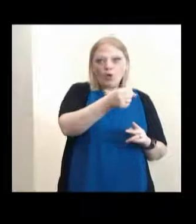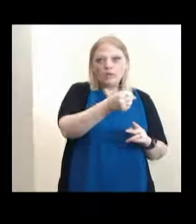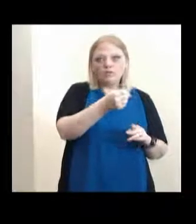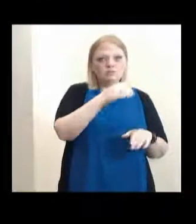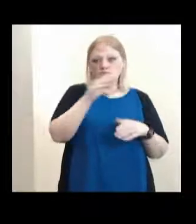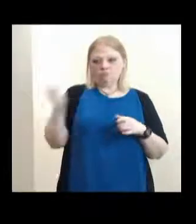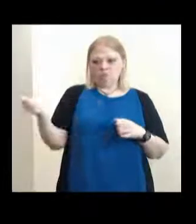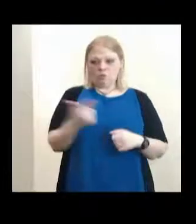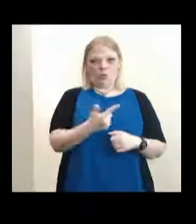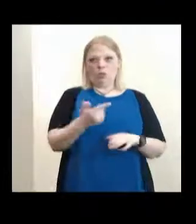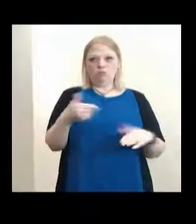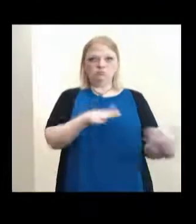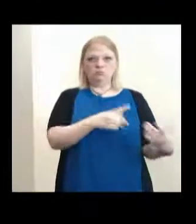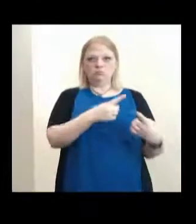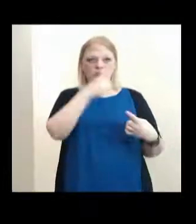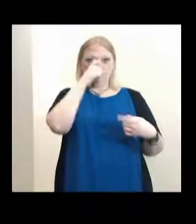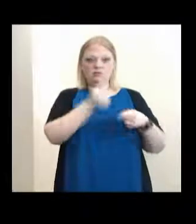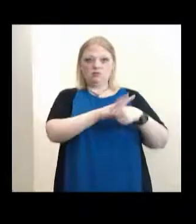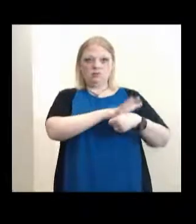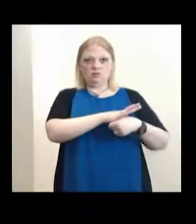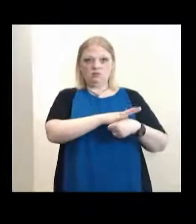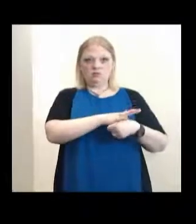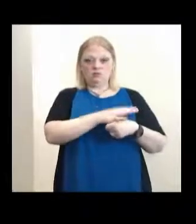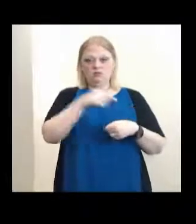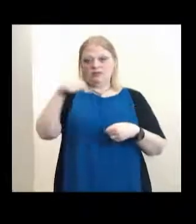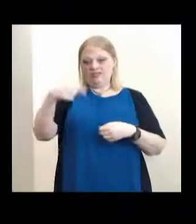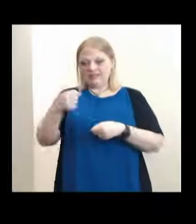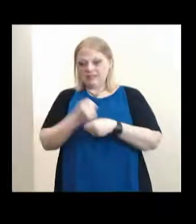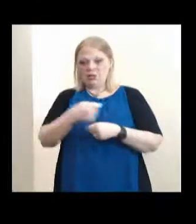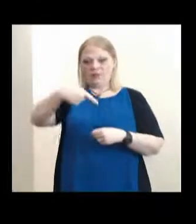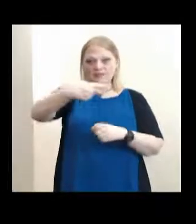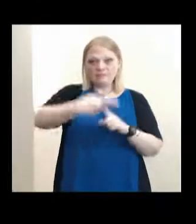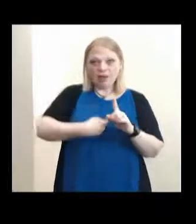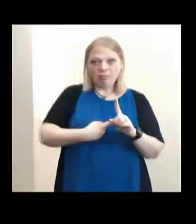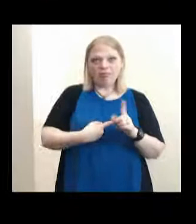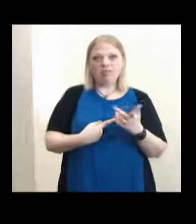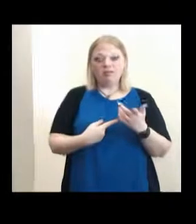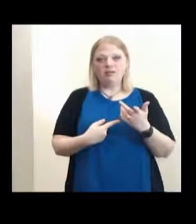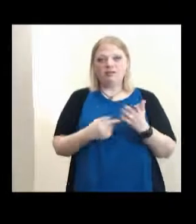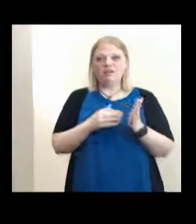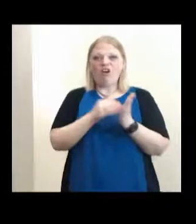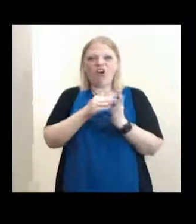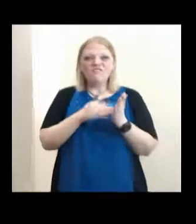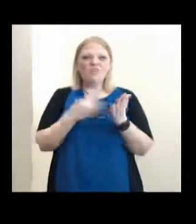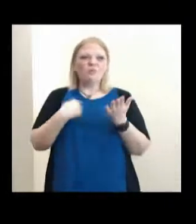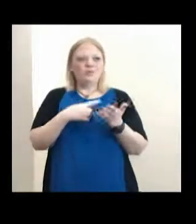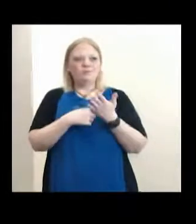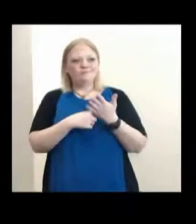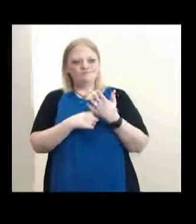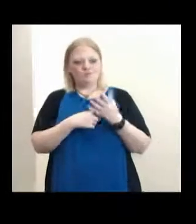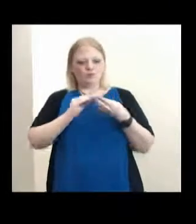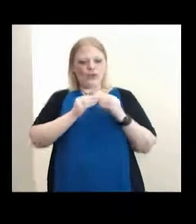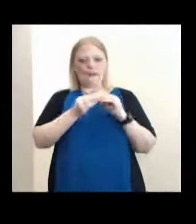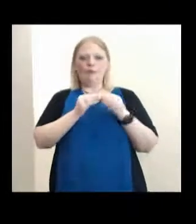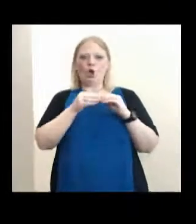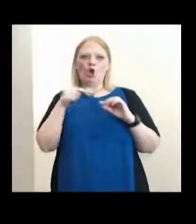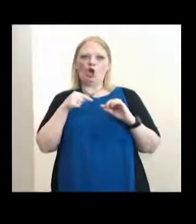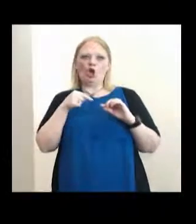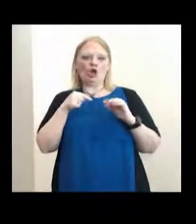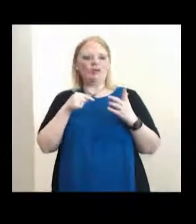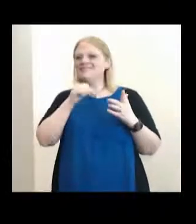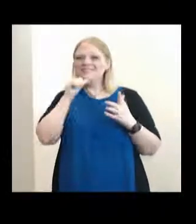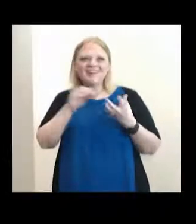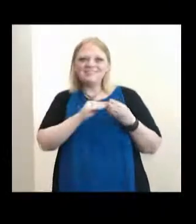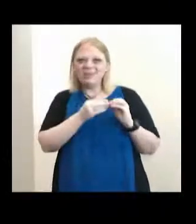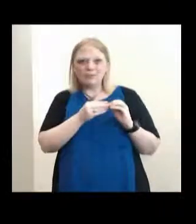from COVID-19, not only this year, but this month. And we often talk about it as a number, and I've talked about this not being number. These